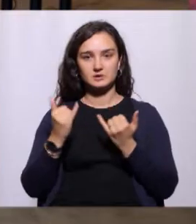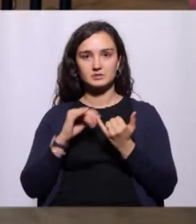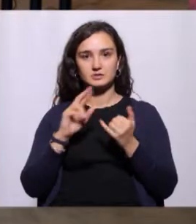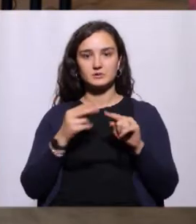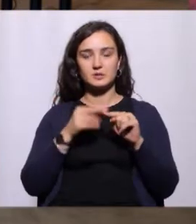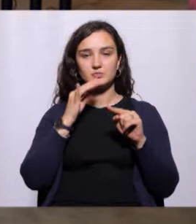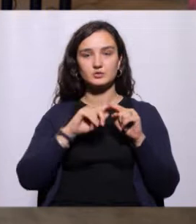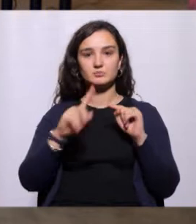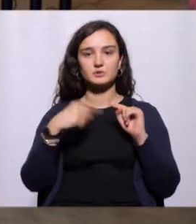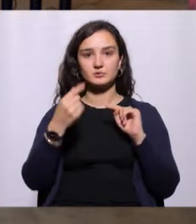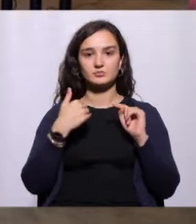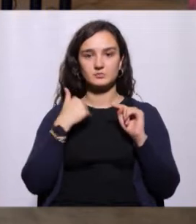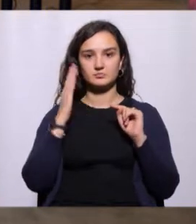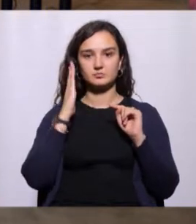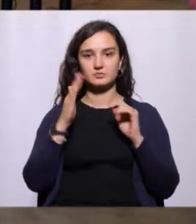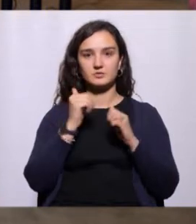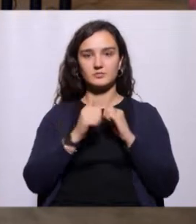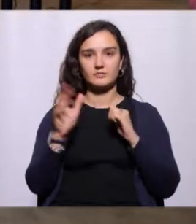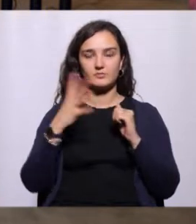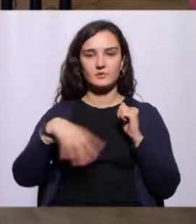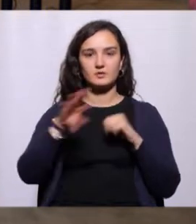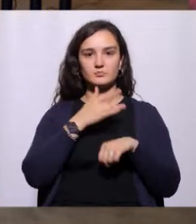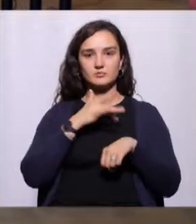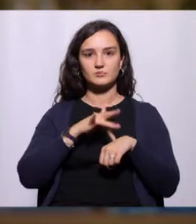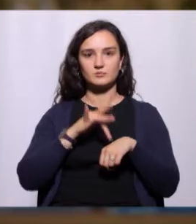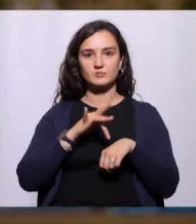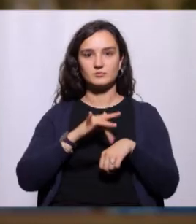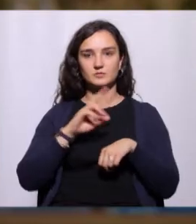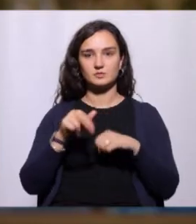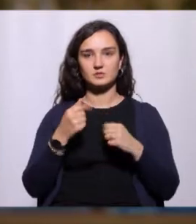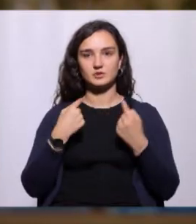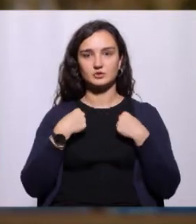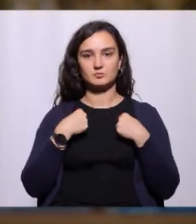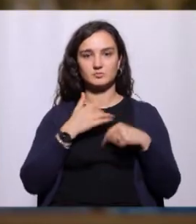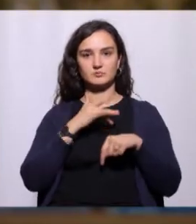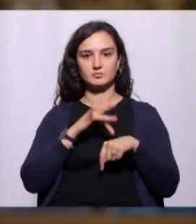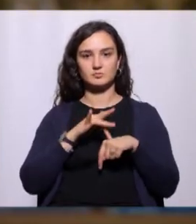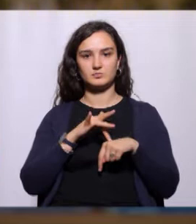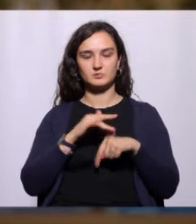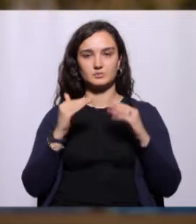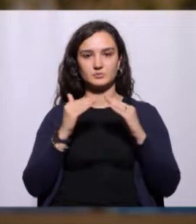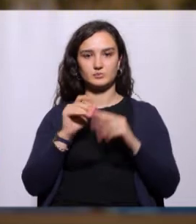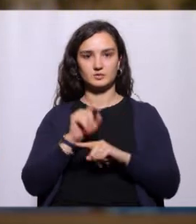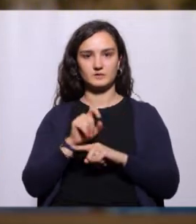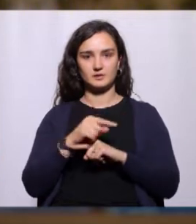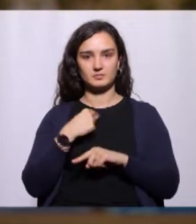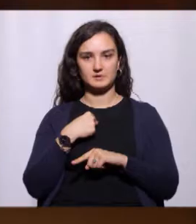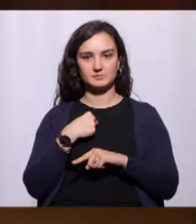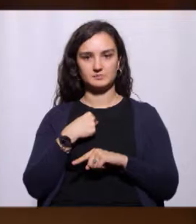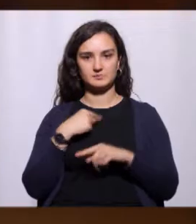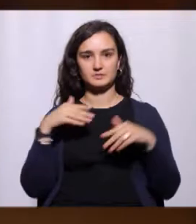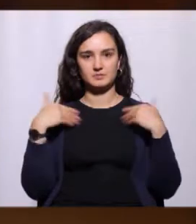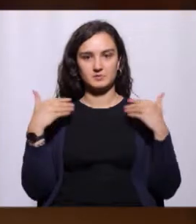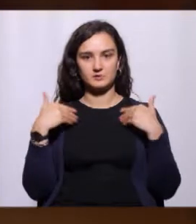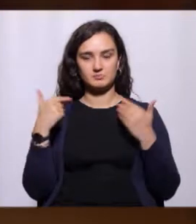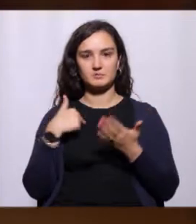after that, we will have everyone's favorite, or maybe just my favorite, homework.